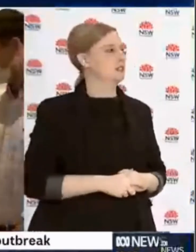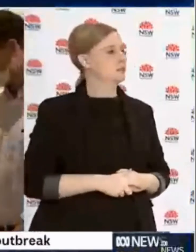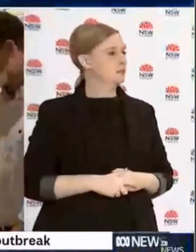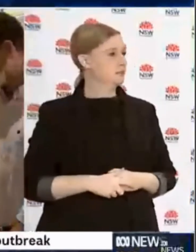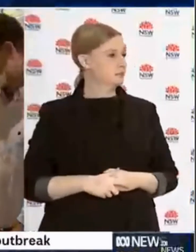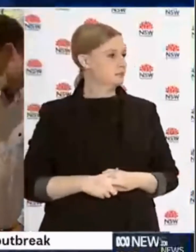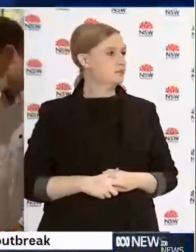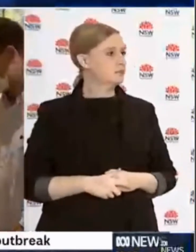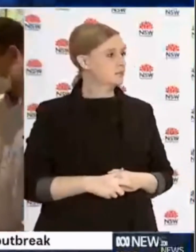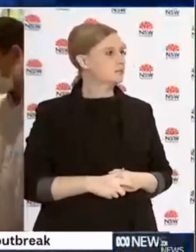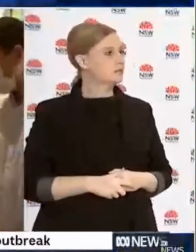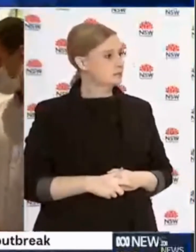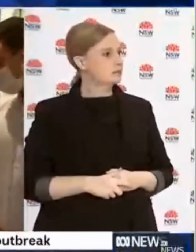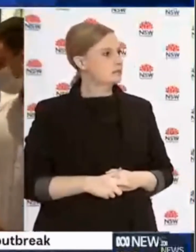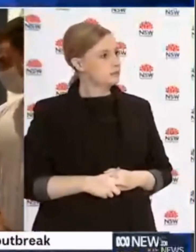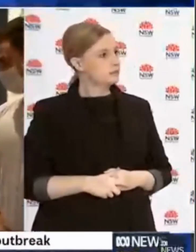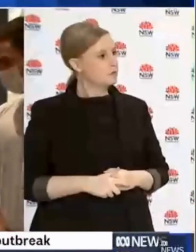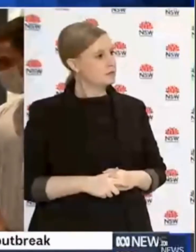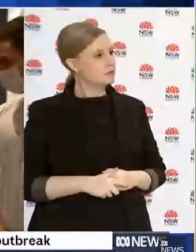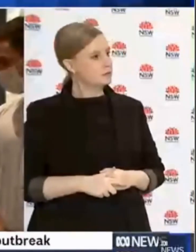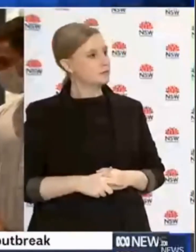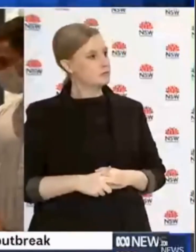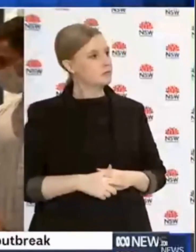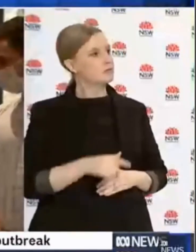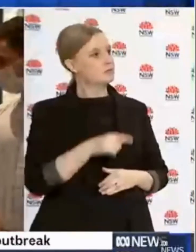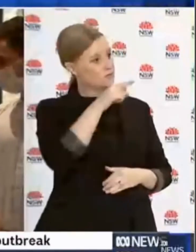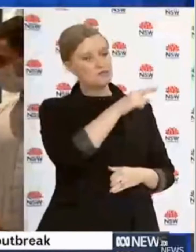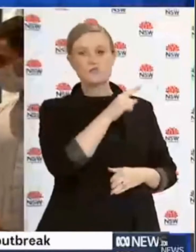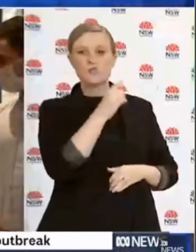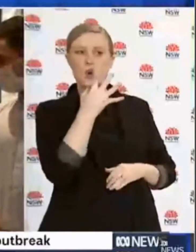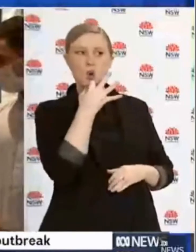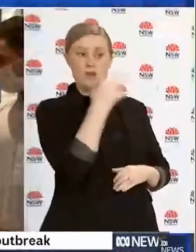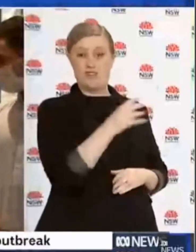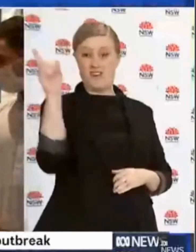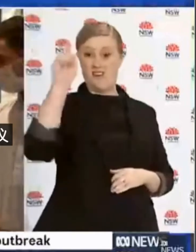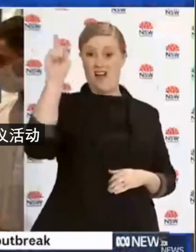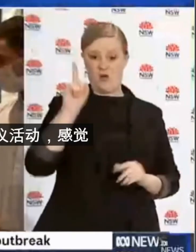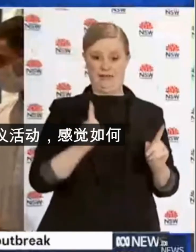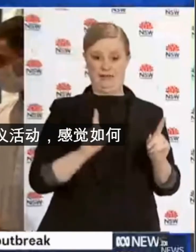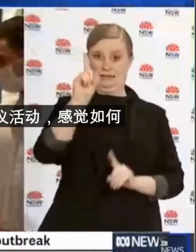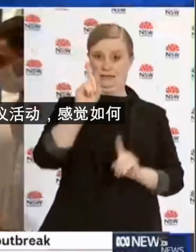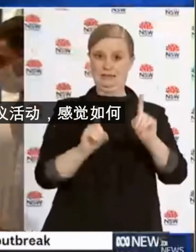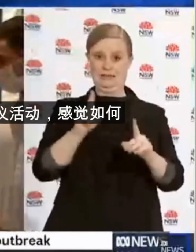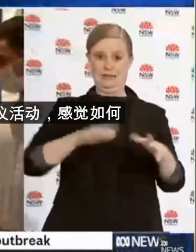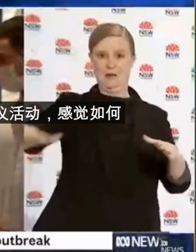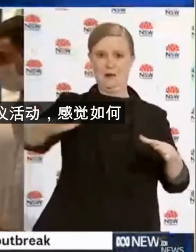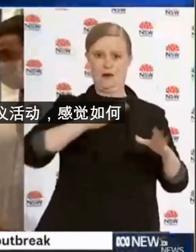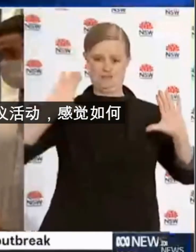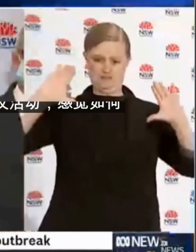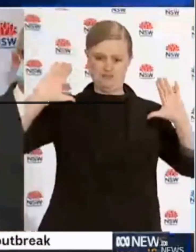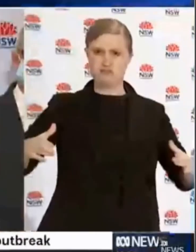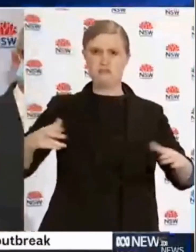The ring of steel around the CBD is in place, but what's the feeling about whether you might see protests in other parts of Sydney